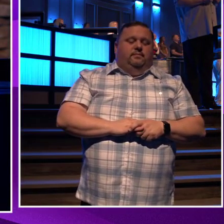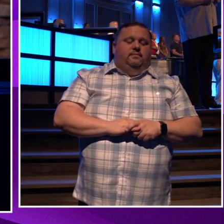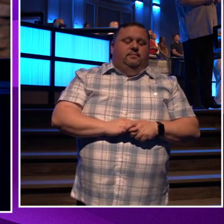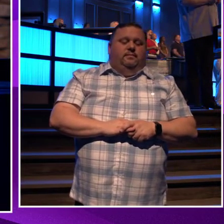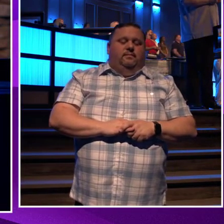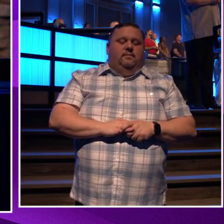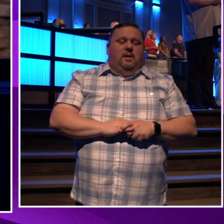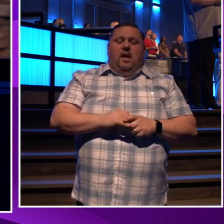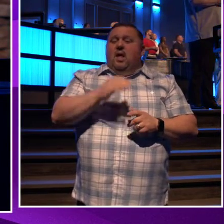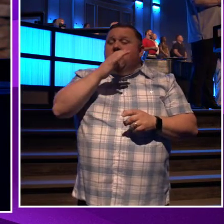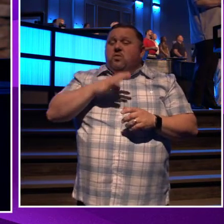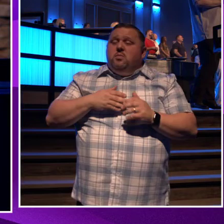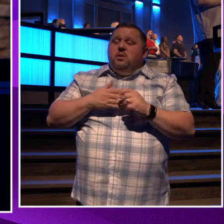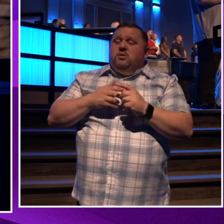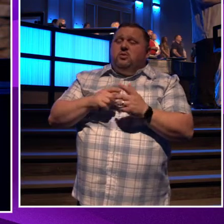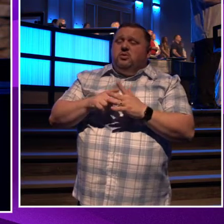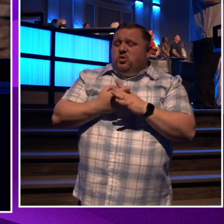Ladies, lead us.